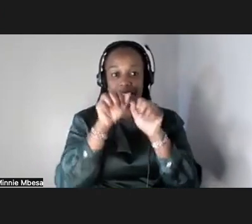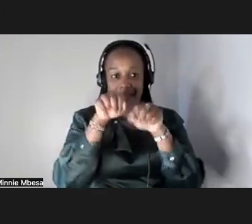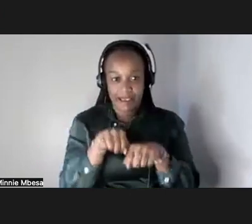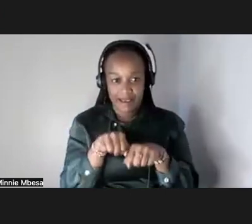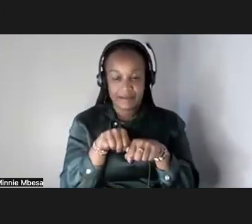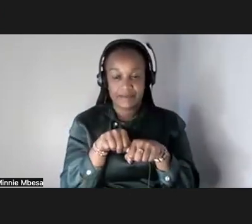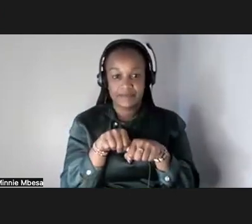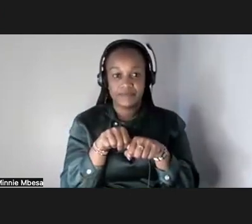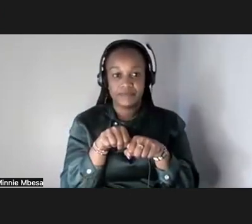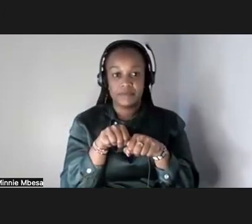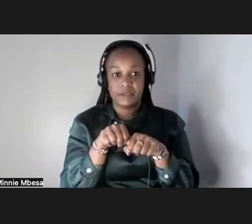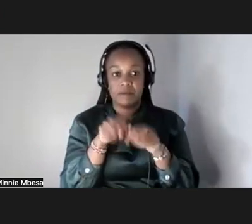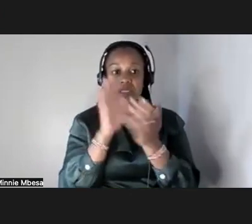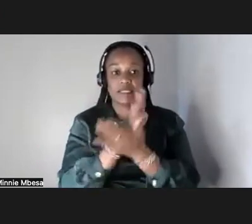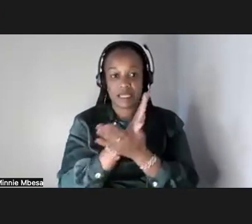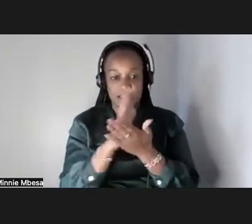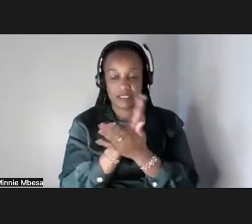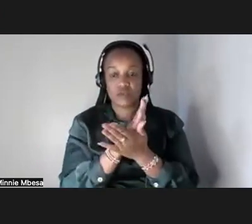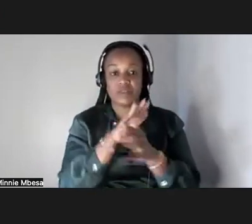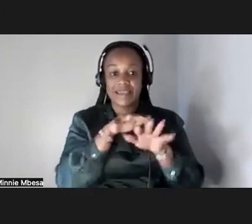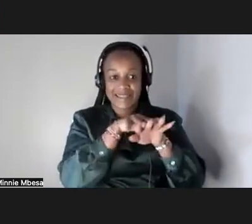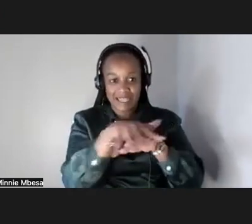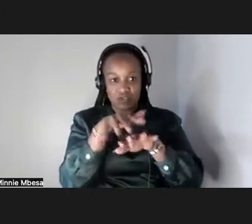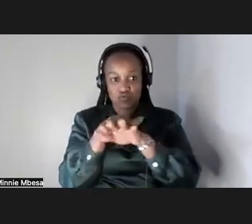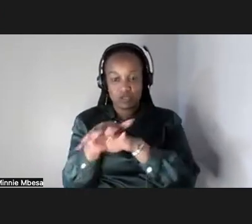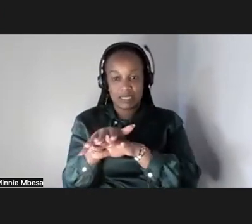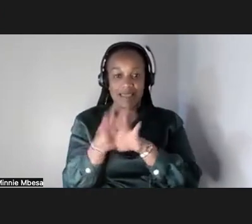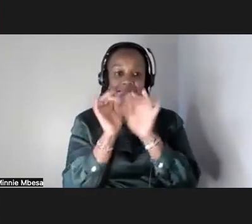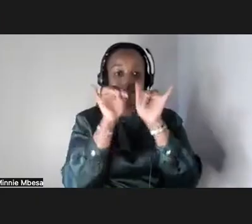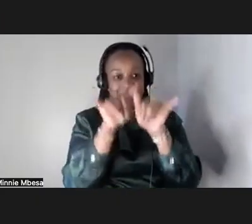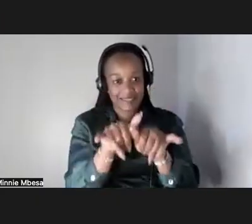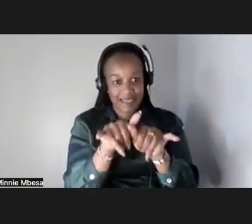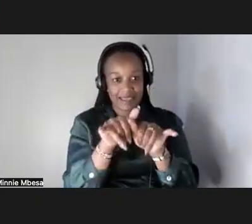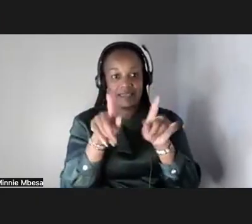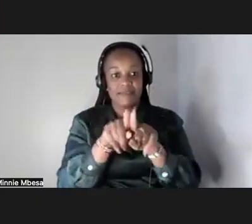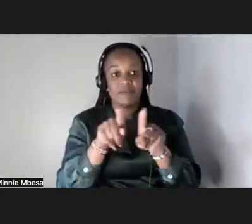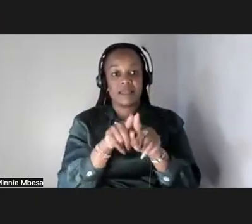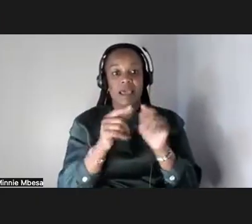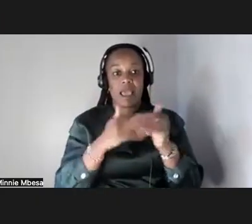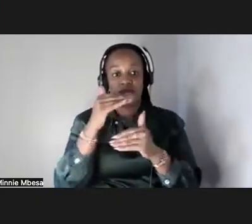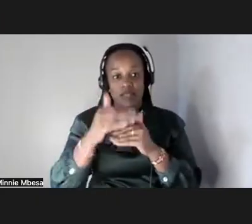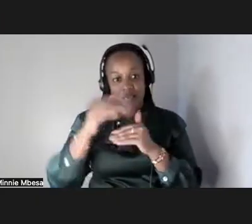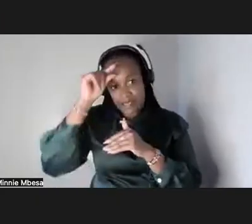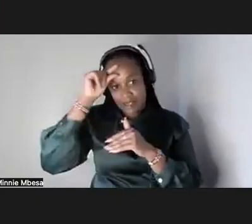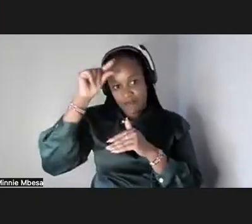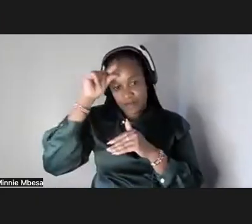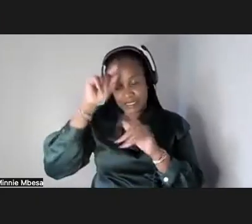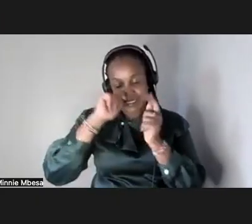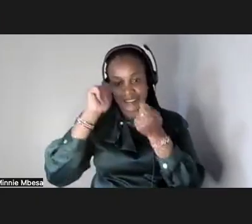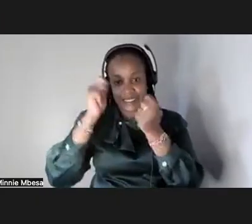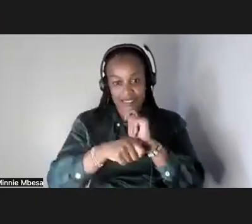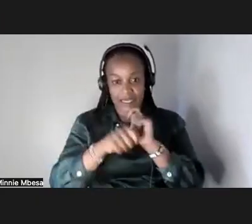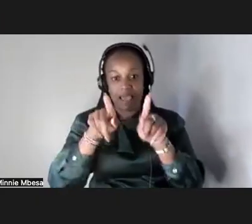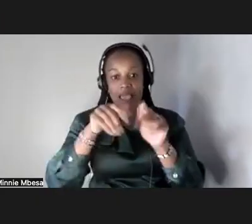trickle down to the grassroots and remain even after governments change and even after political positions